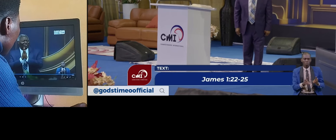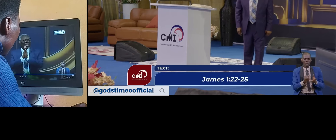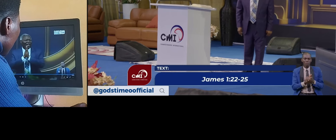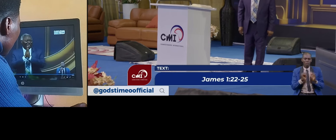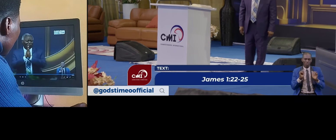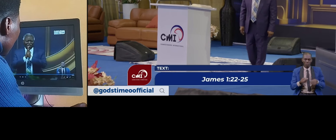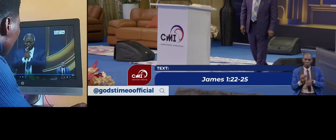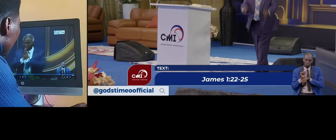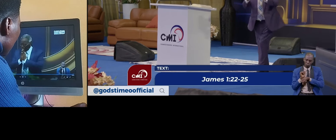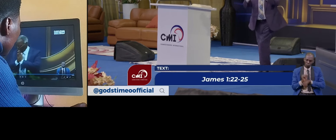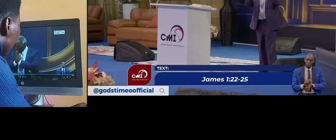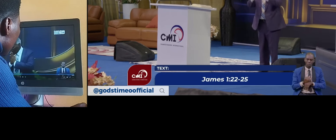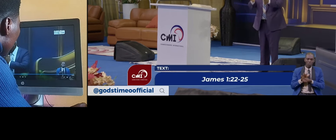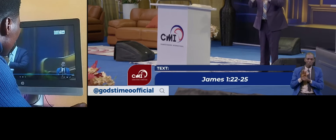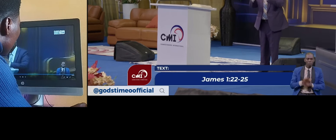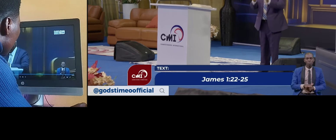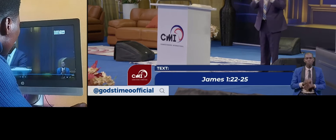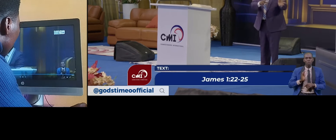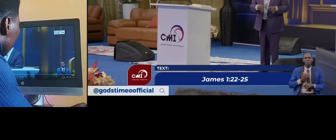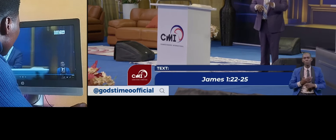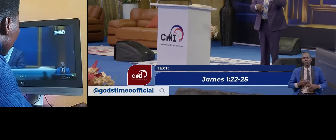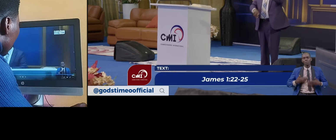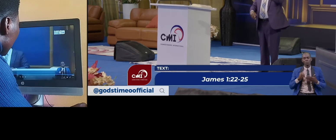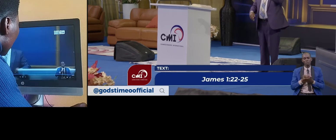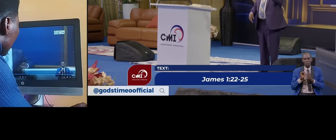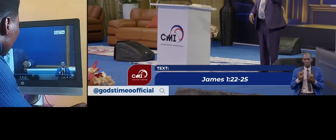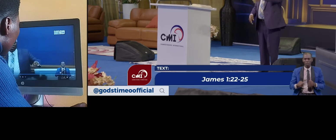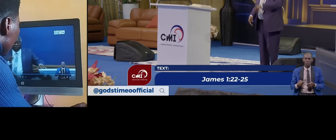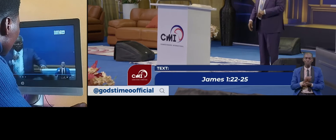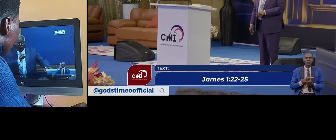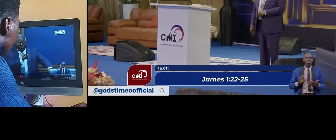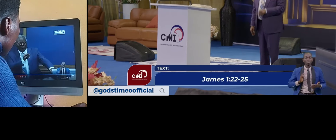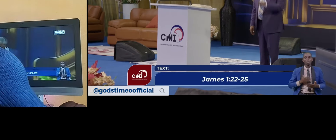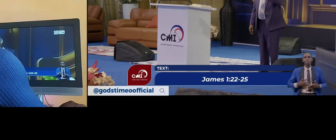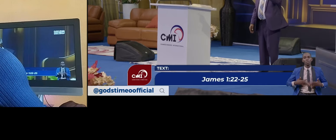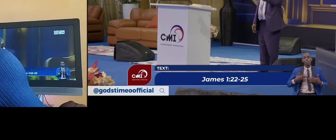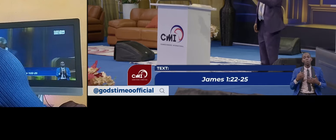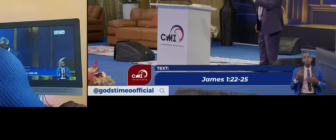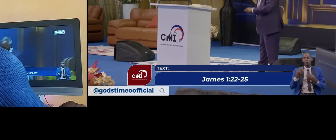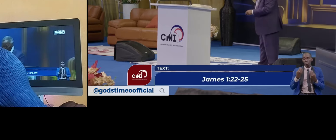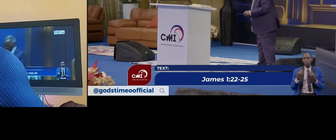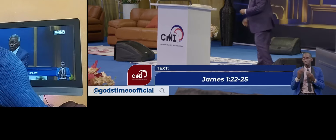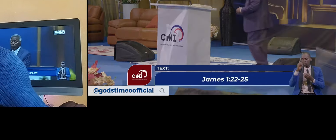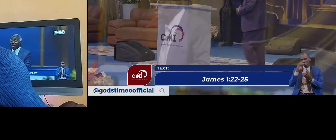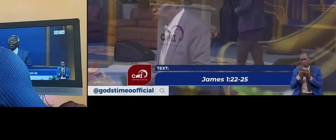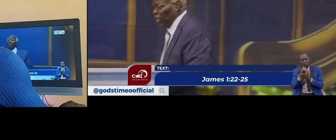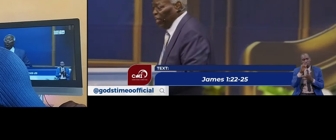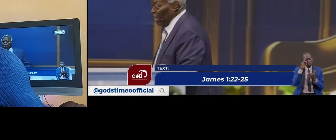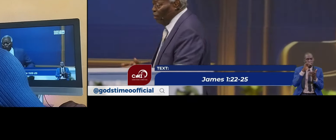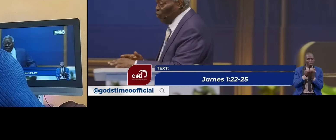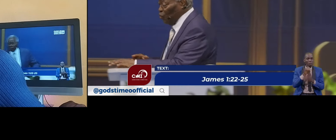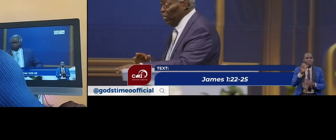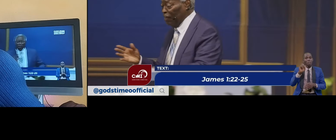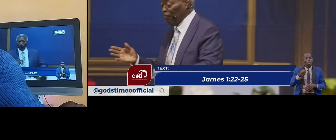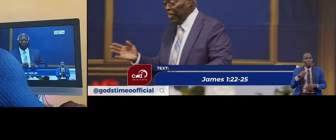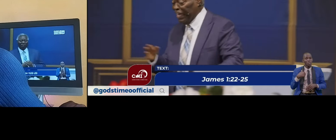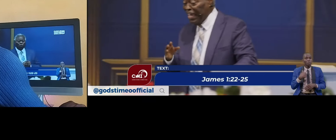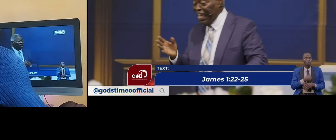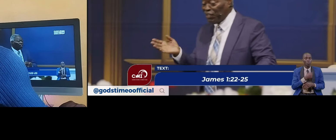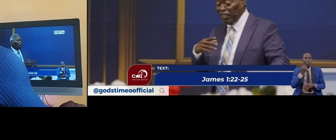destroy our lives. Just believe. Yes, we understand. But we need to understand, how do